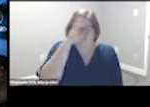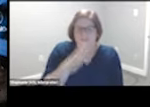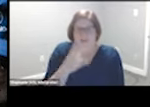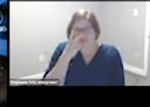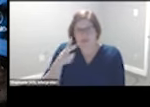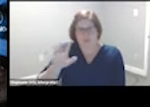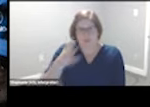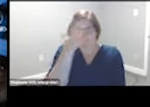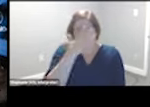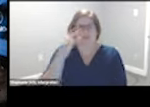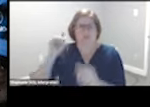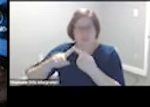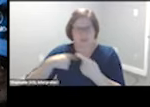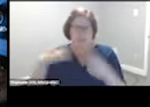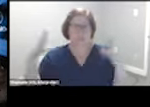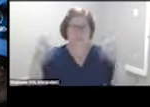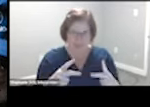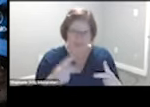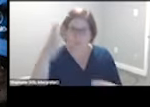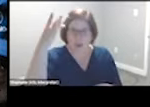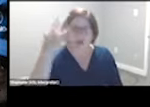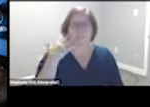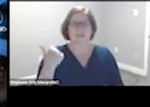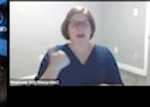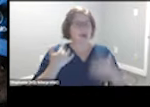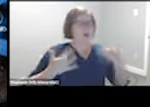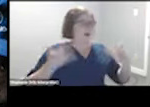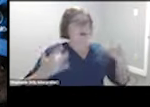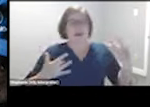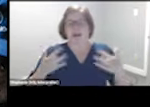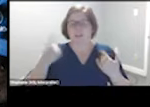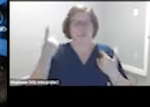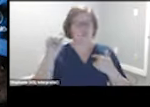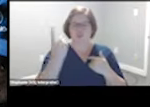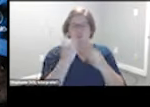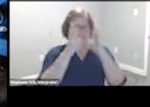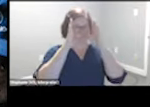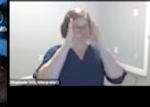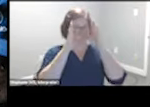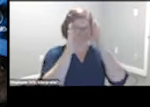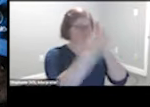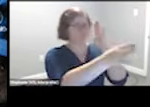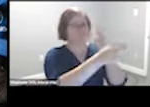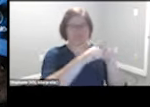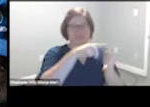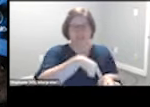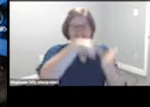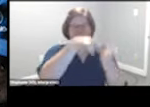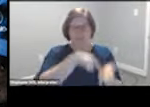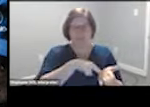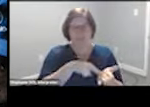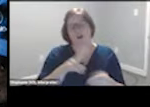I get back, because I was excited, as you see that, and I just walked to the elevator, and of course, I agreed with